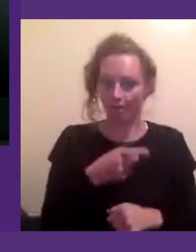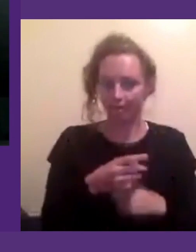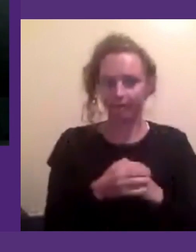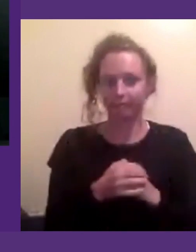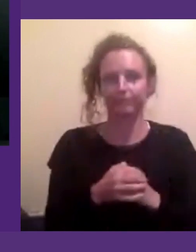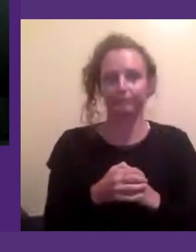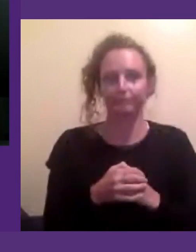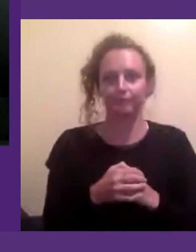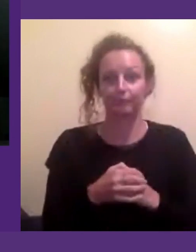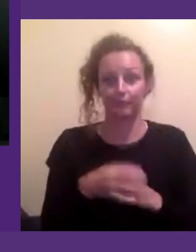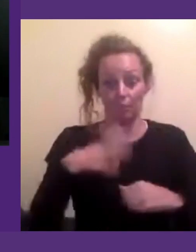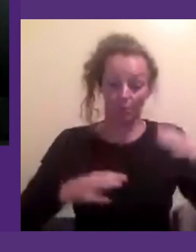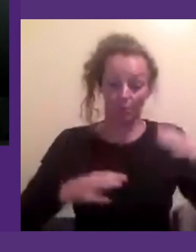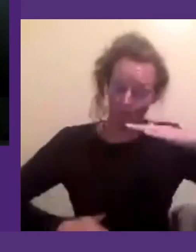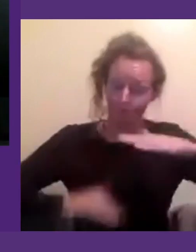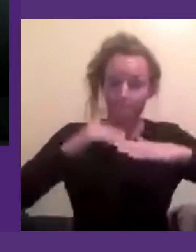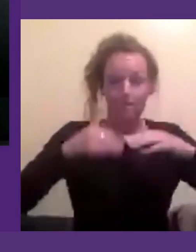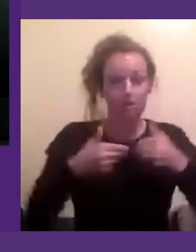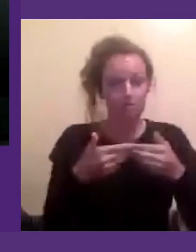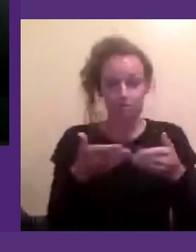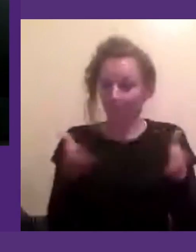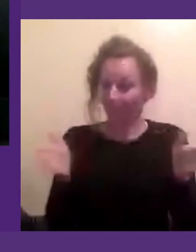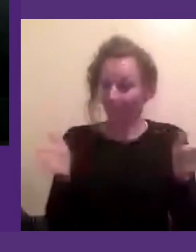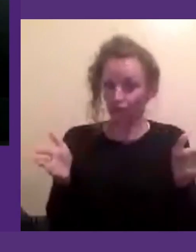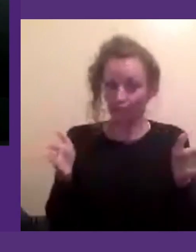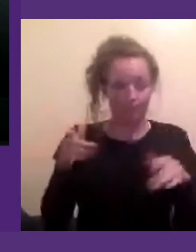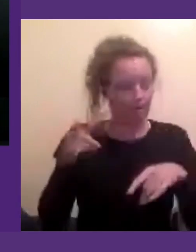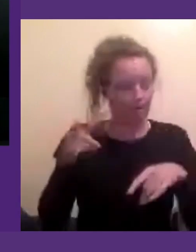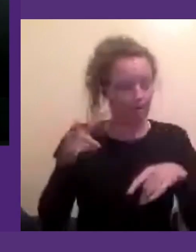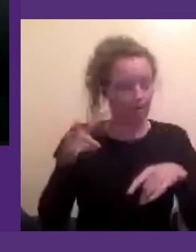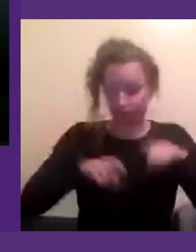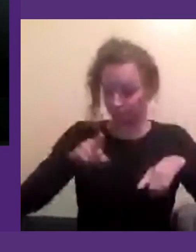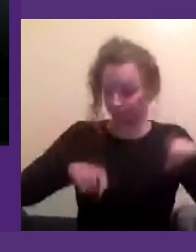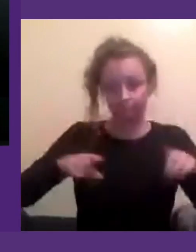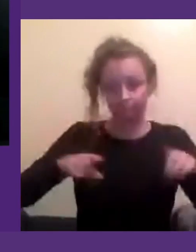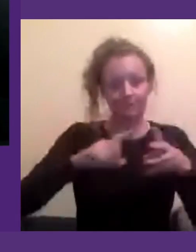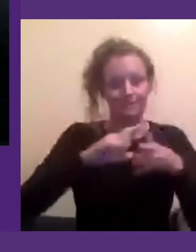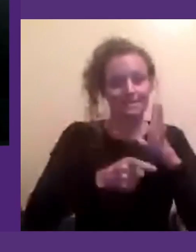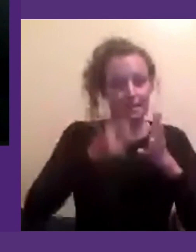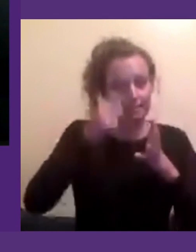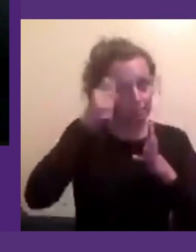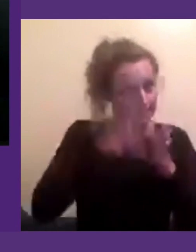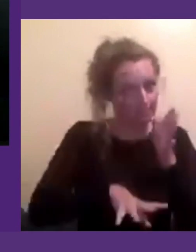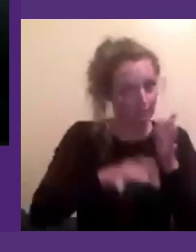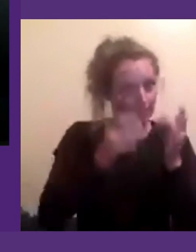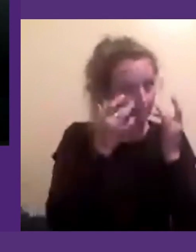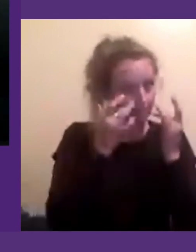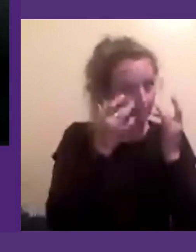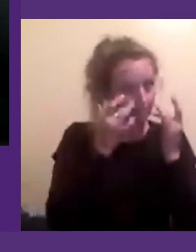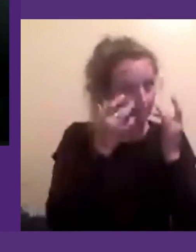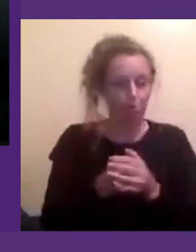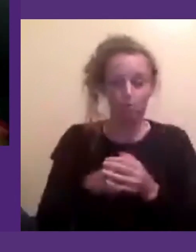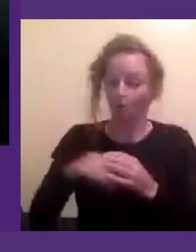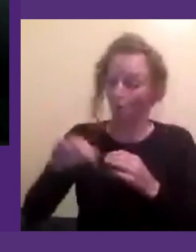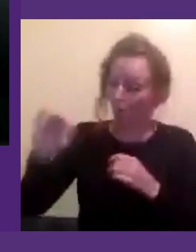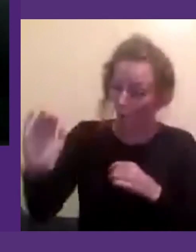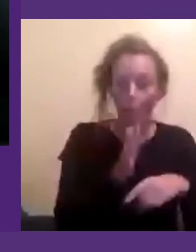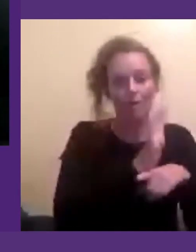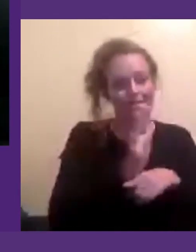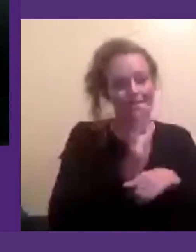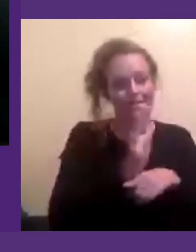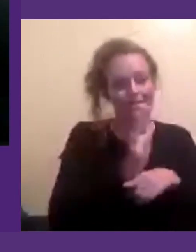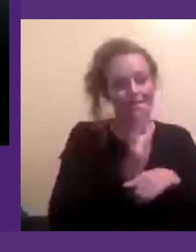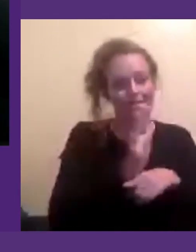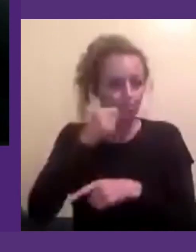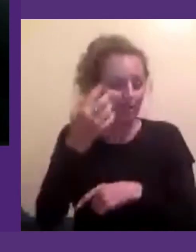shown. Every series from now on will be expected to have at least one disabled performer, contributor, guest, or presenter with the intention for more than